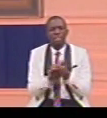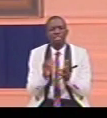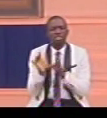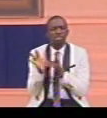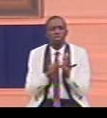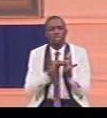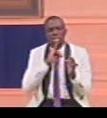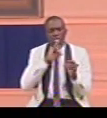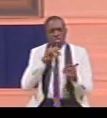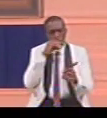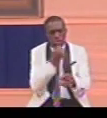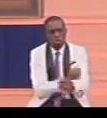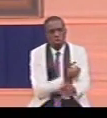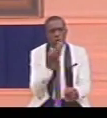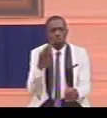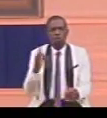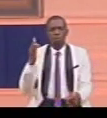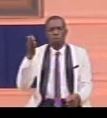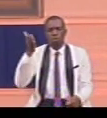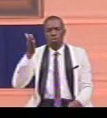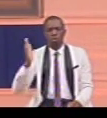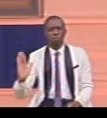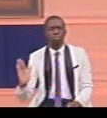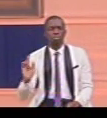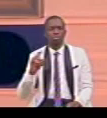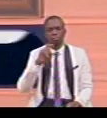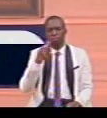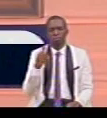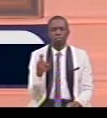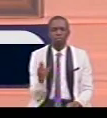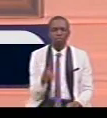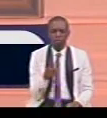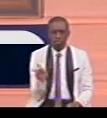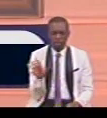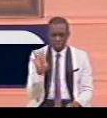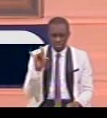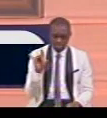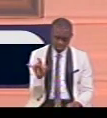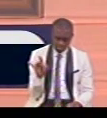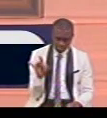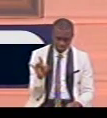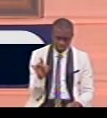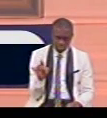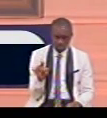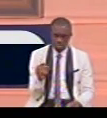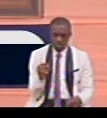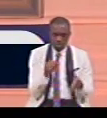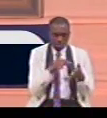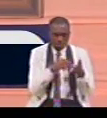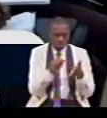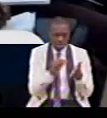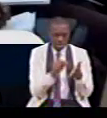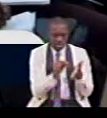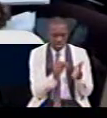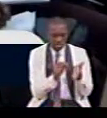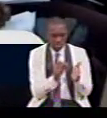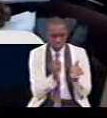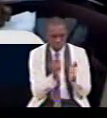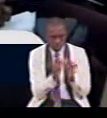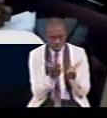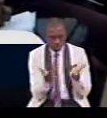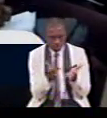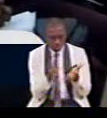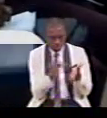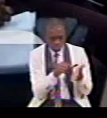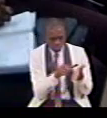God look at Verse 18 you need to mark this one in your Bible what did I say it should do to verse 18.